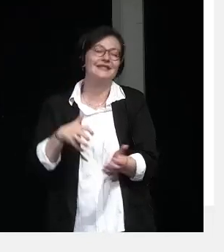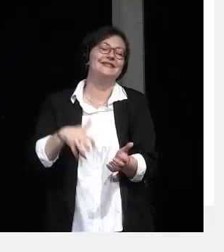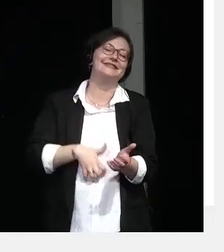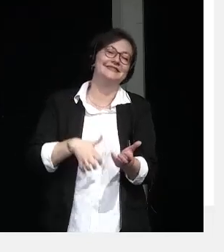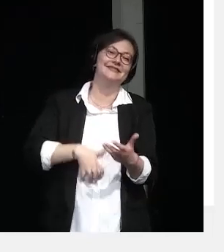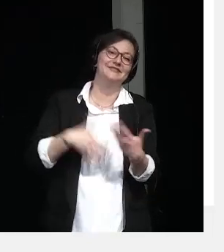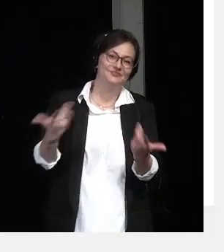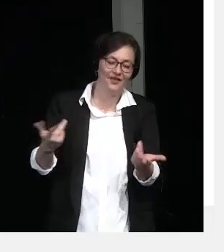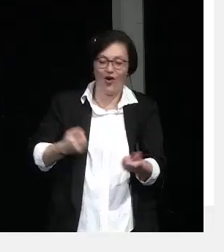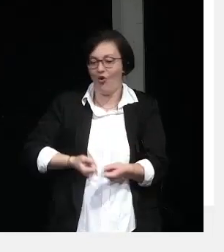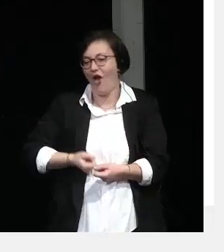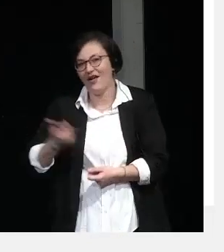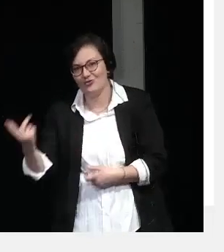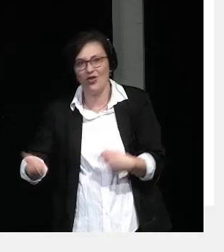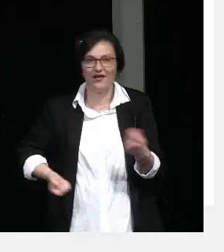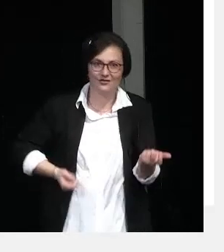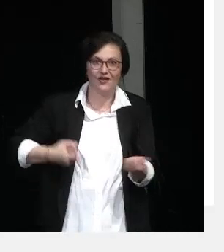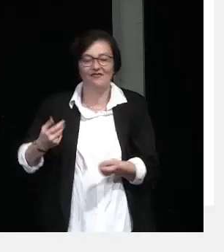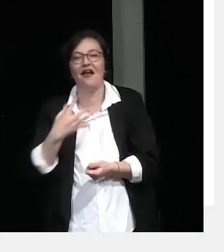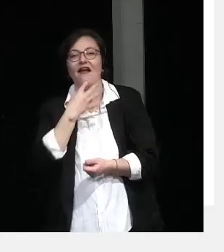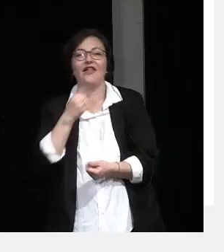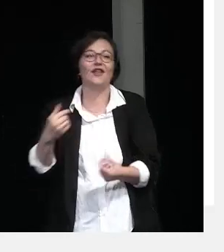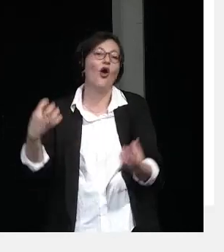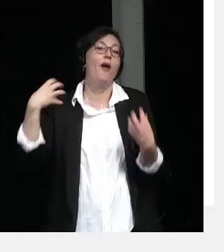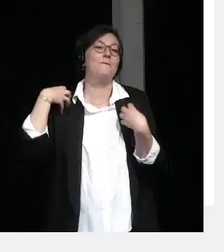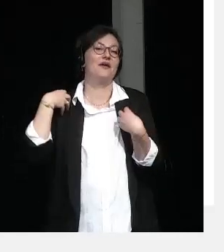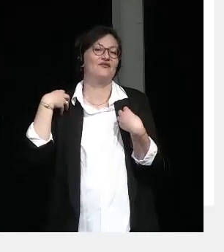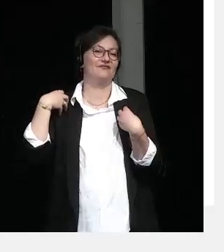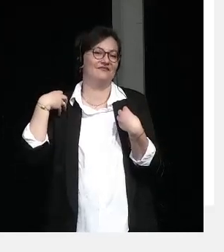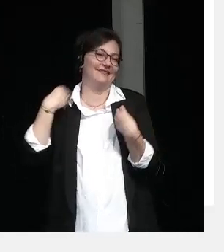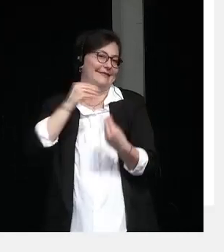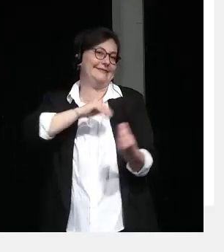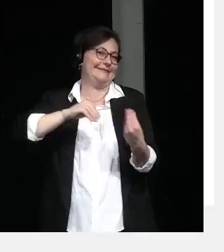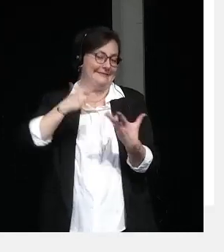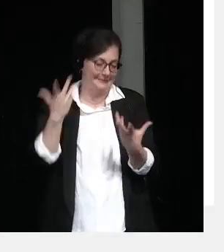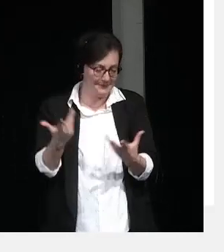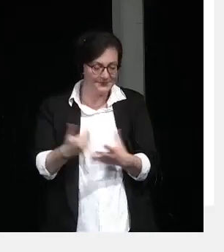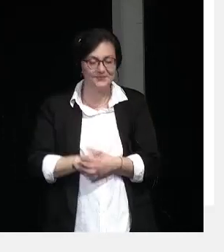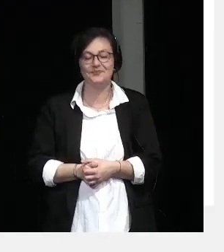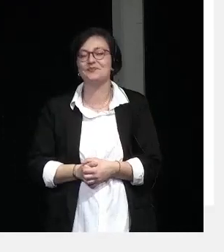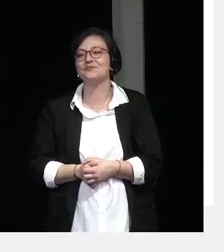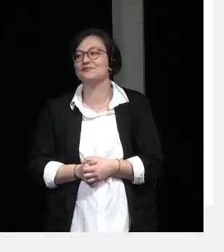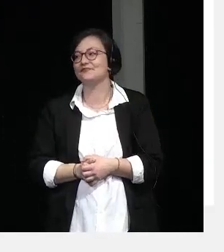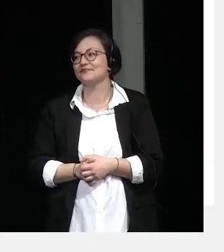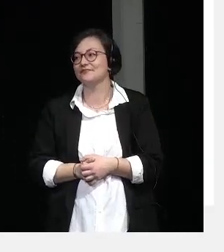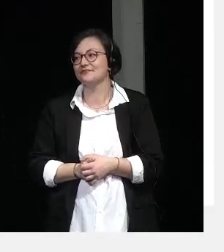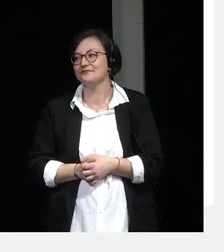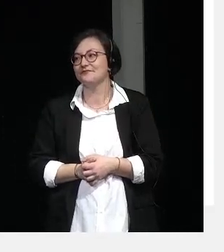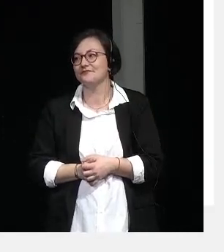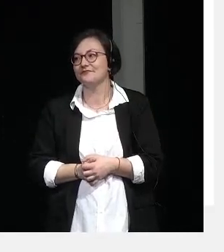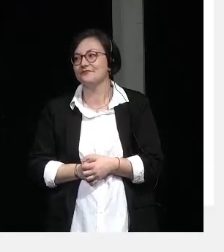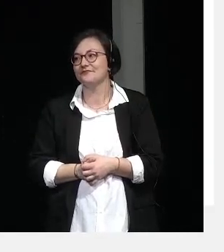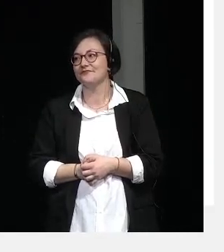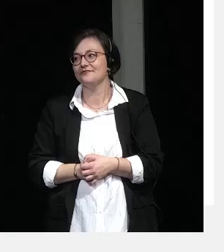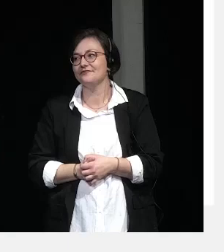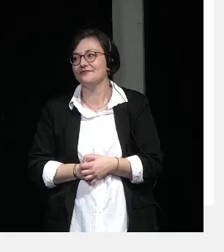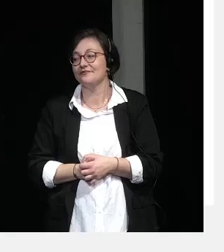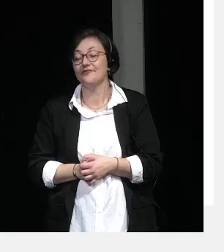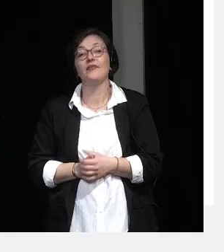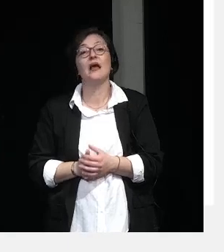that what is amazing to me is what can be done with very little.